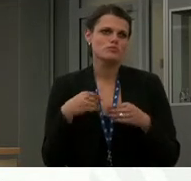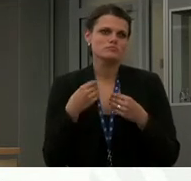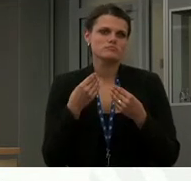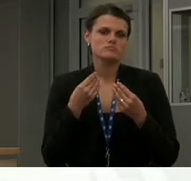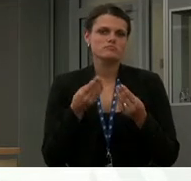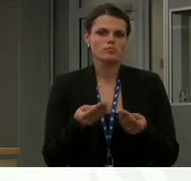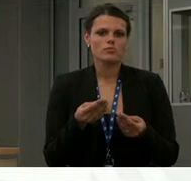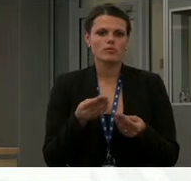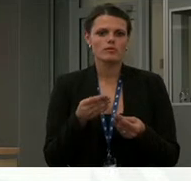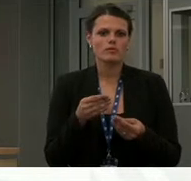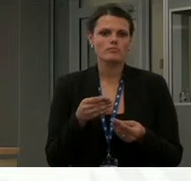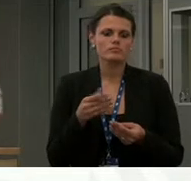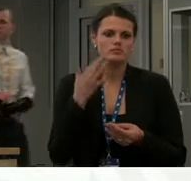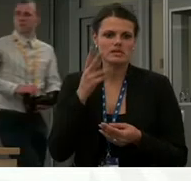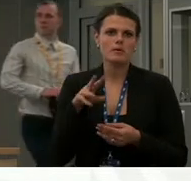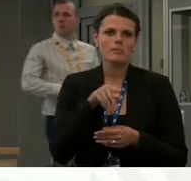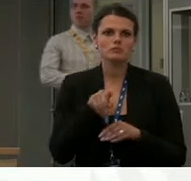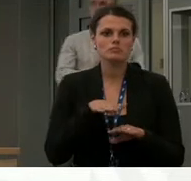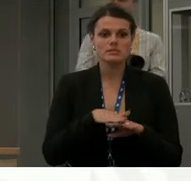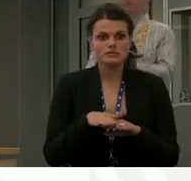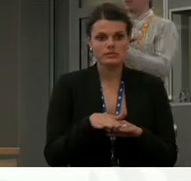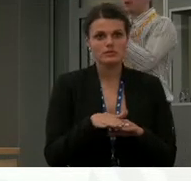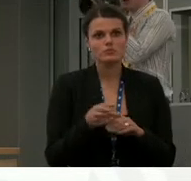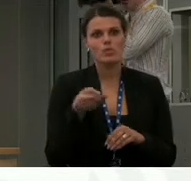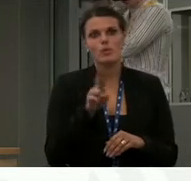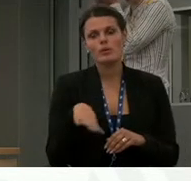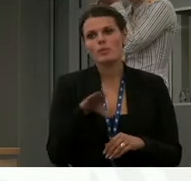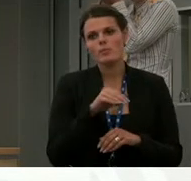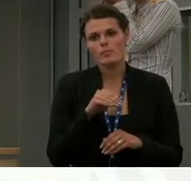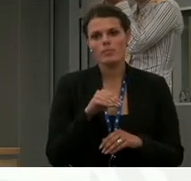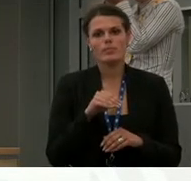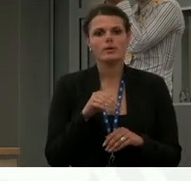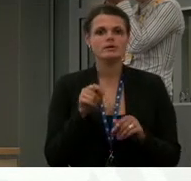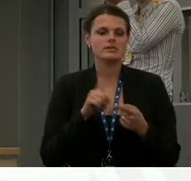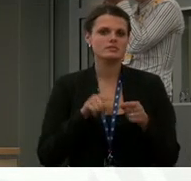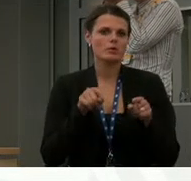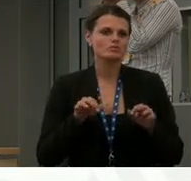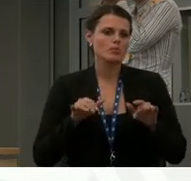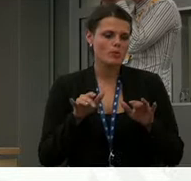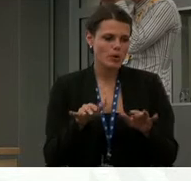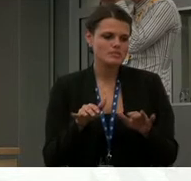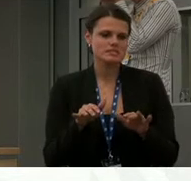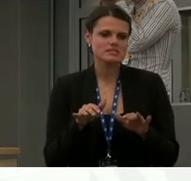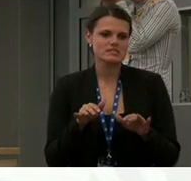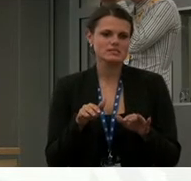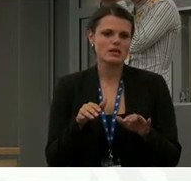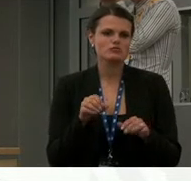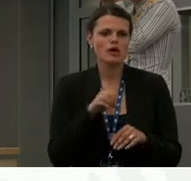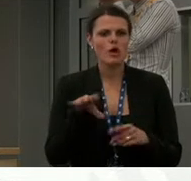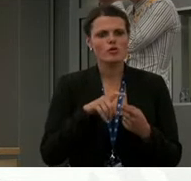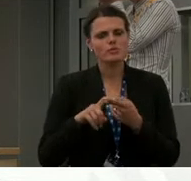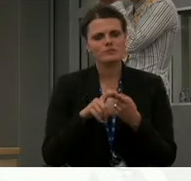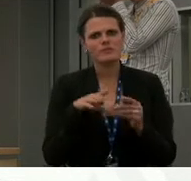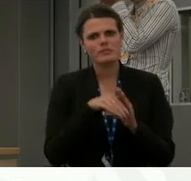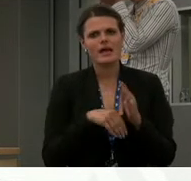it merits in the European Commission. We will make use of this process, and in particular of the UN